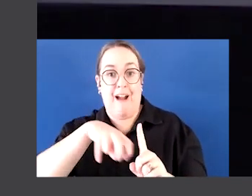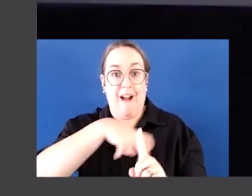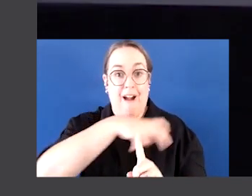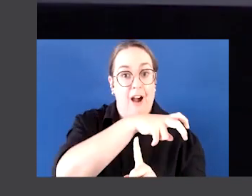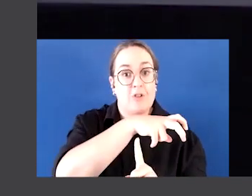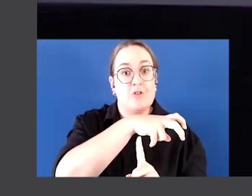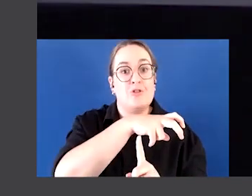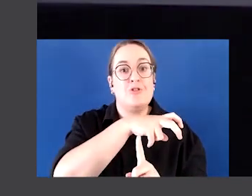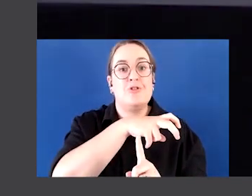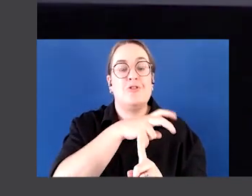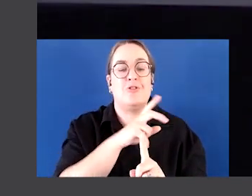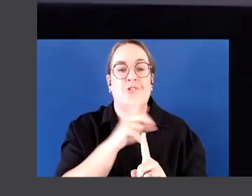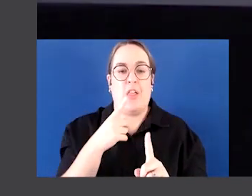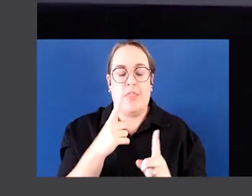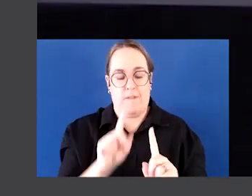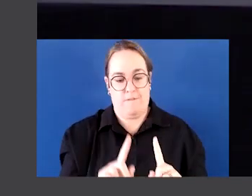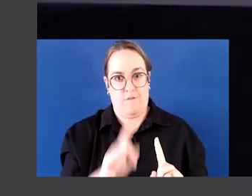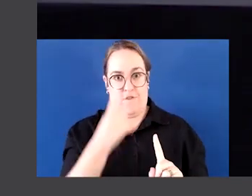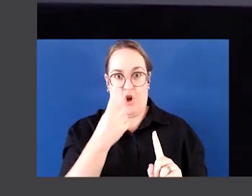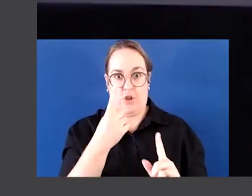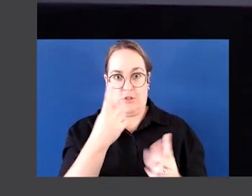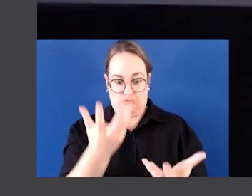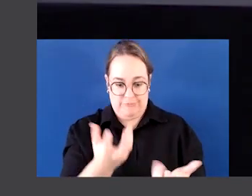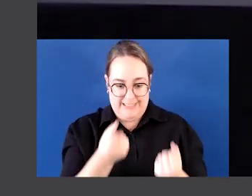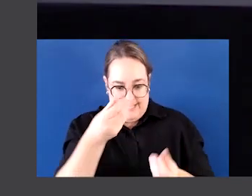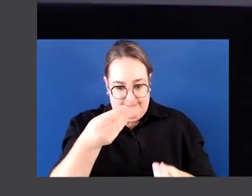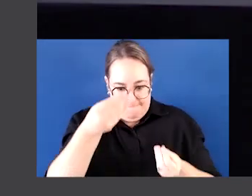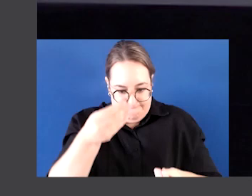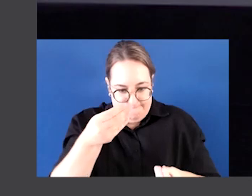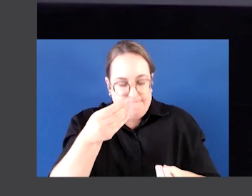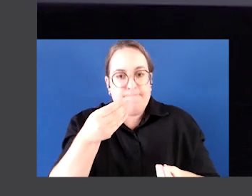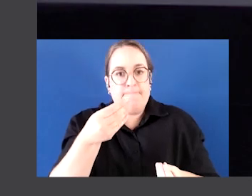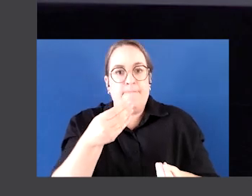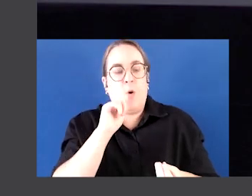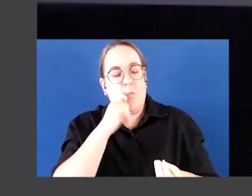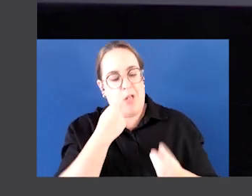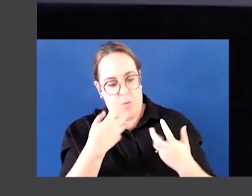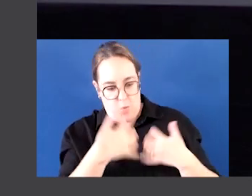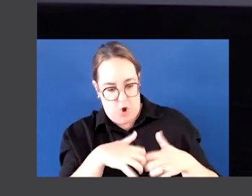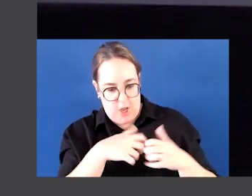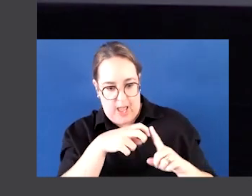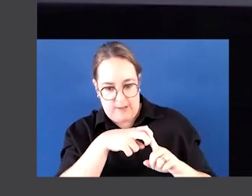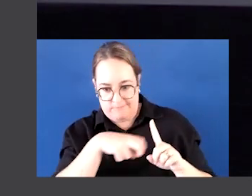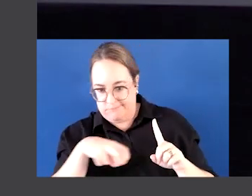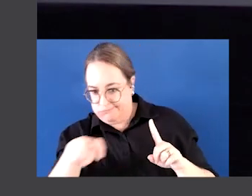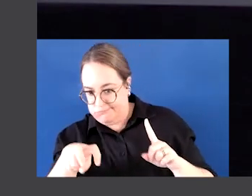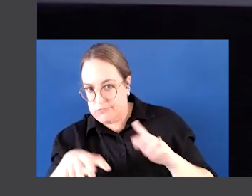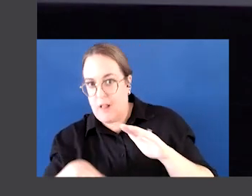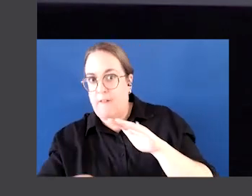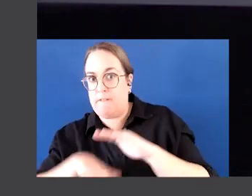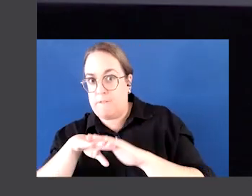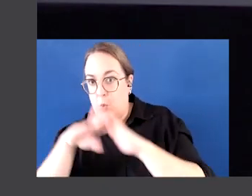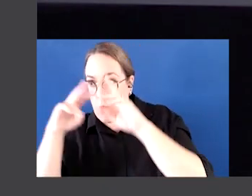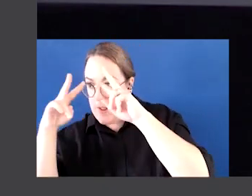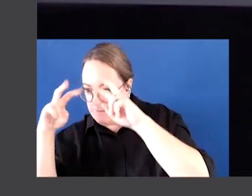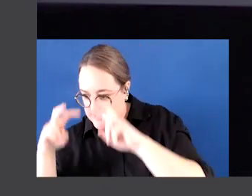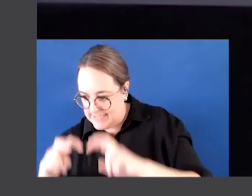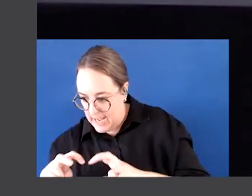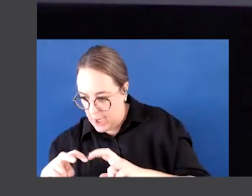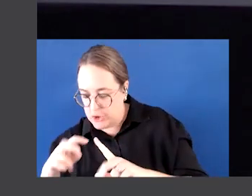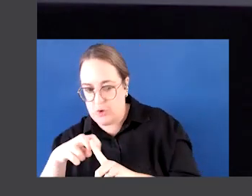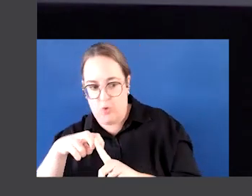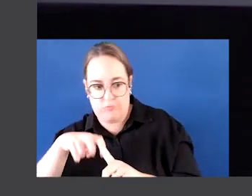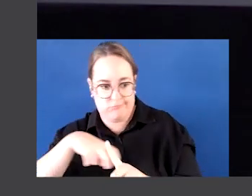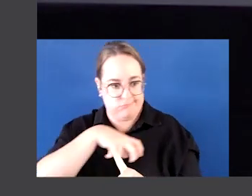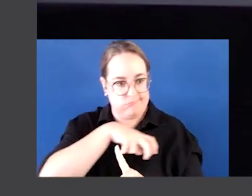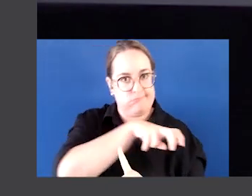triage the complaint or the allegation, and then we move to what we do with that, whether it's a full-blown investigation, whether it actually is